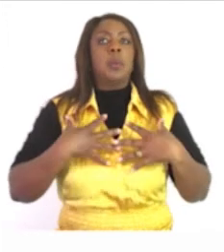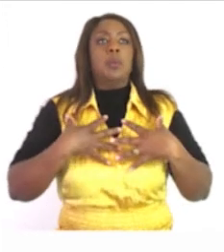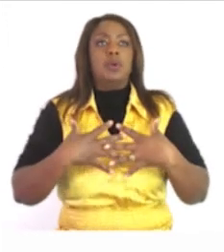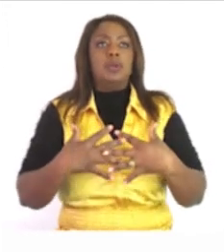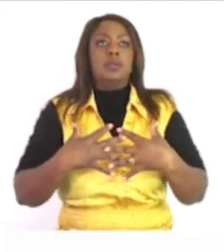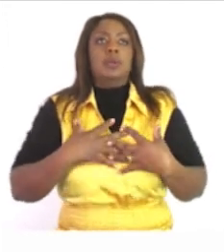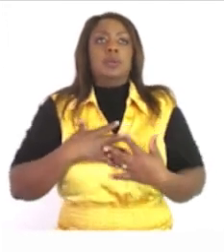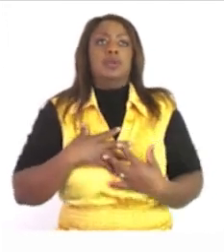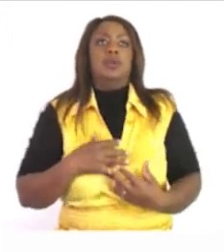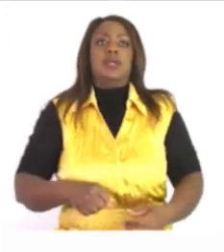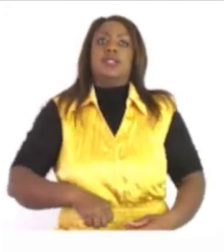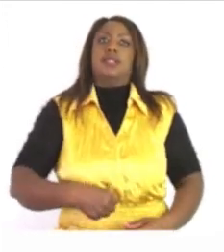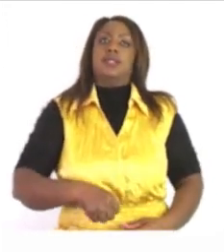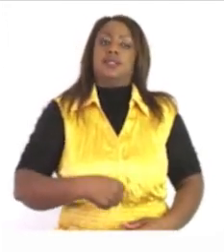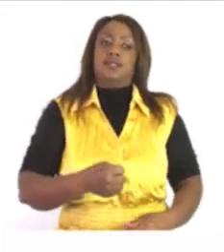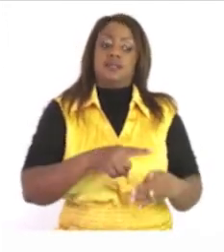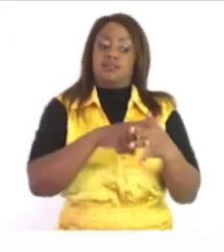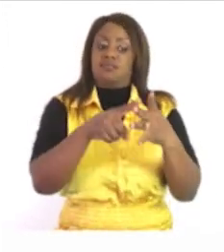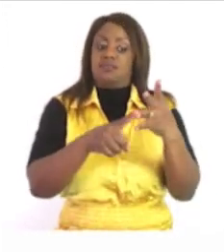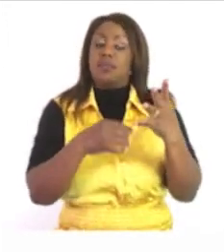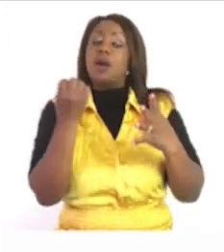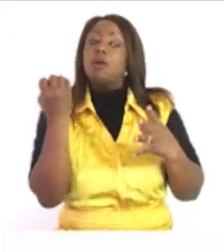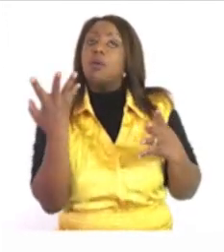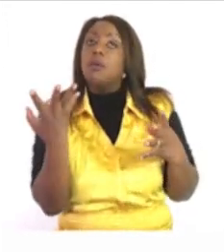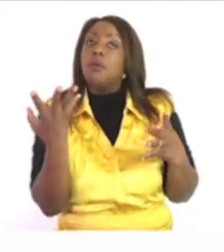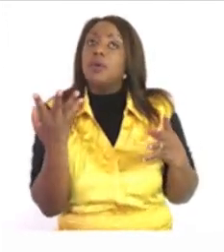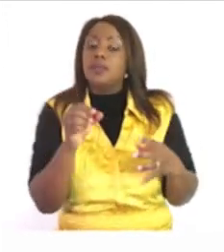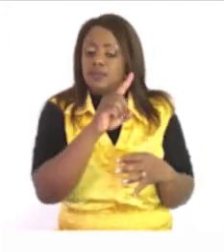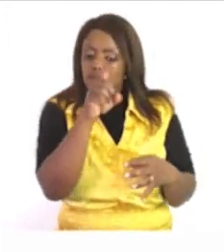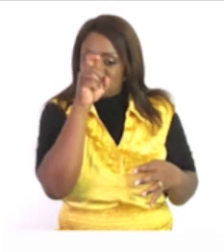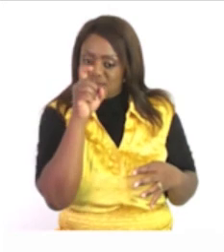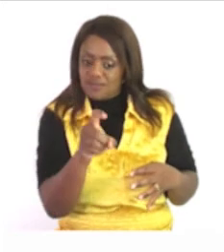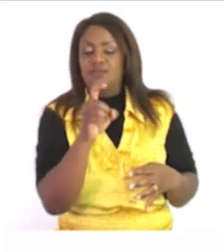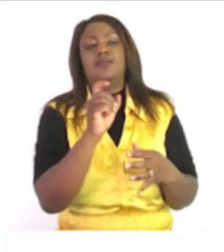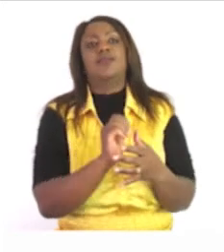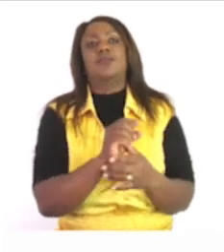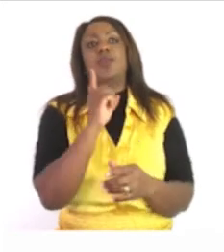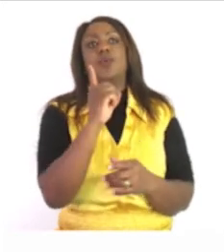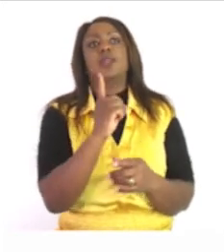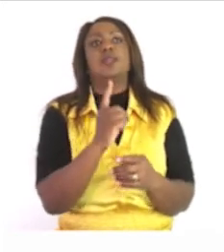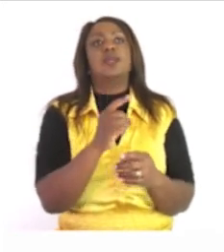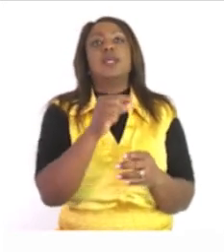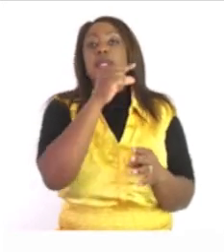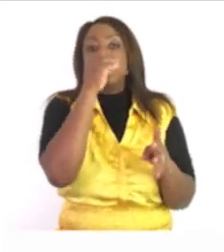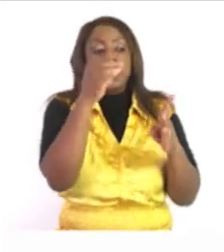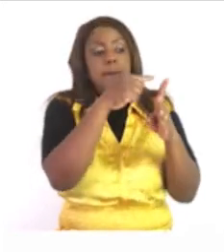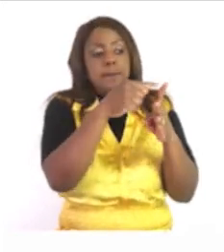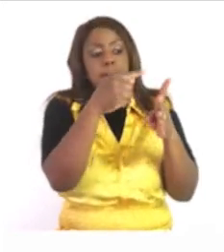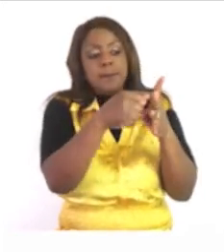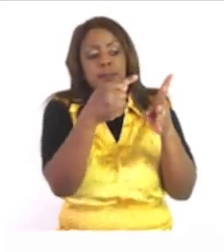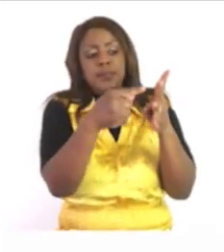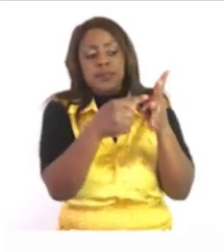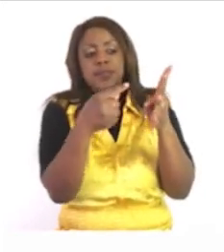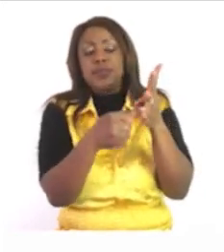at the answers. We will find out which people are looking at the answers there at the back. Number 1,